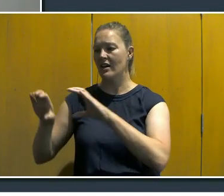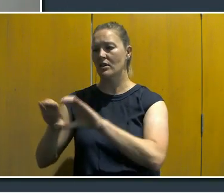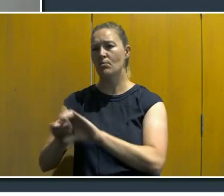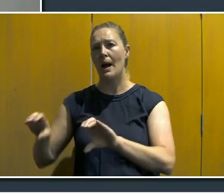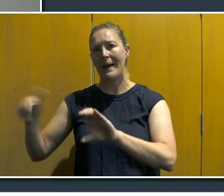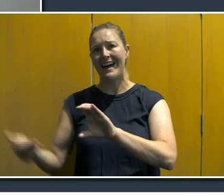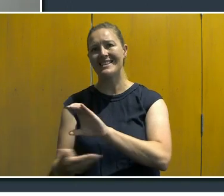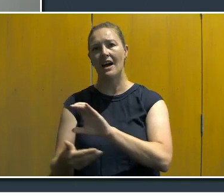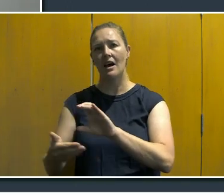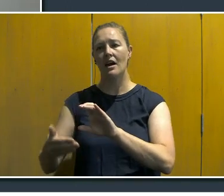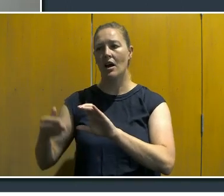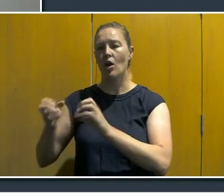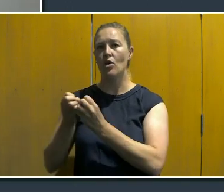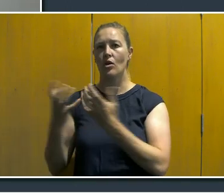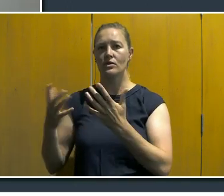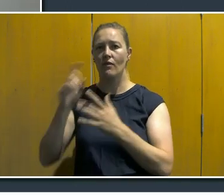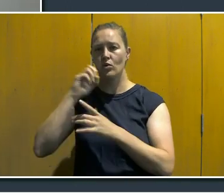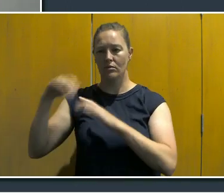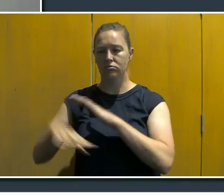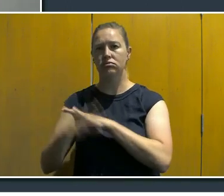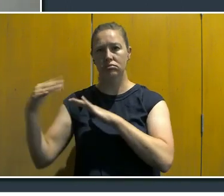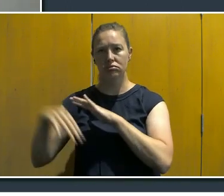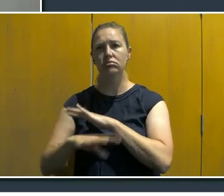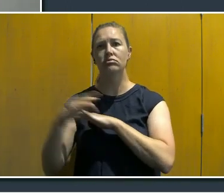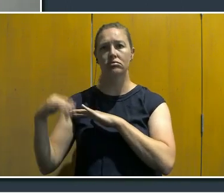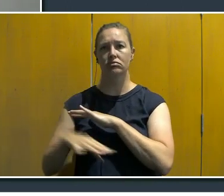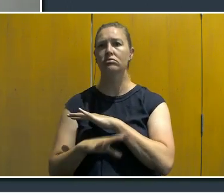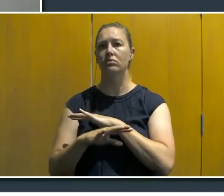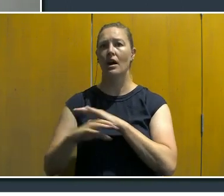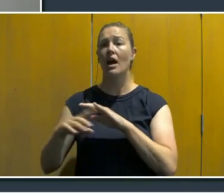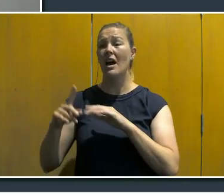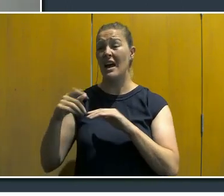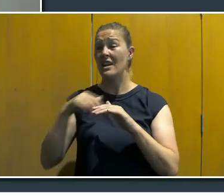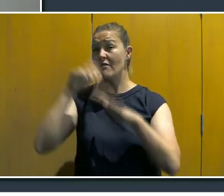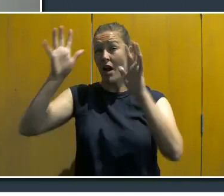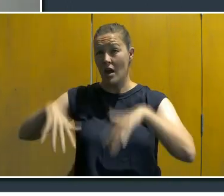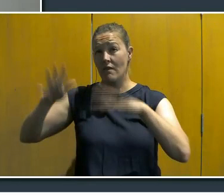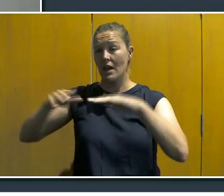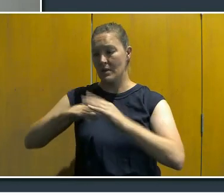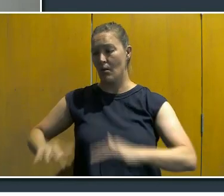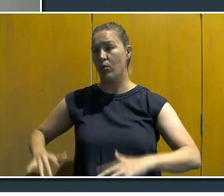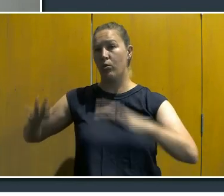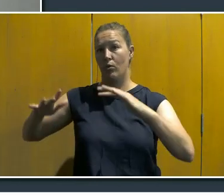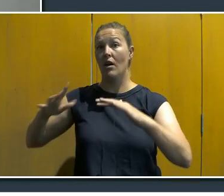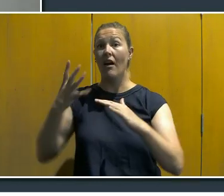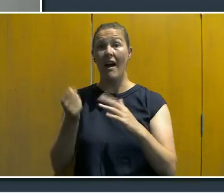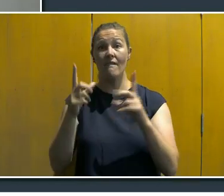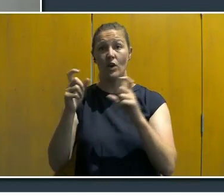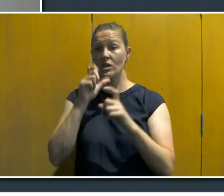it drains a huge area, and it just when we have heavy rain it just floods. I've got photos here if anyone wants to see